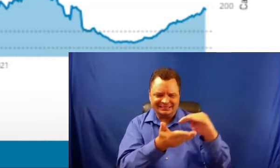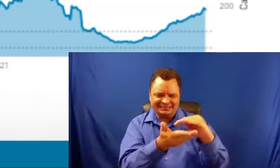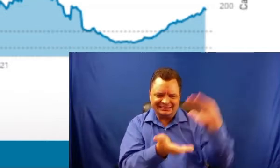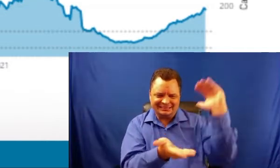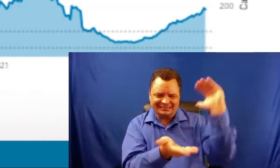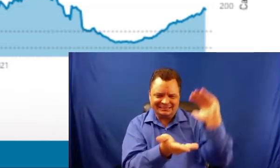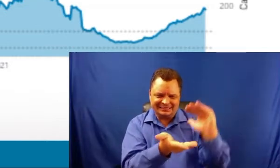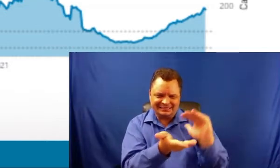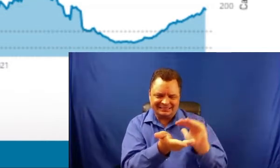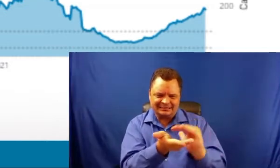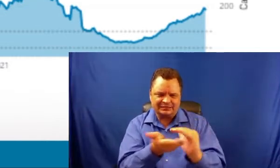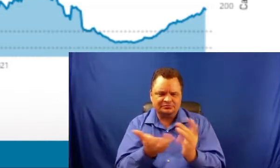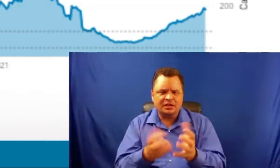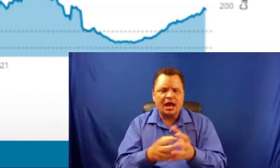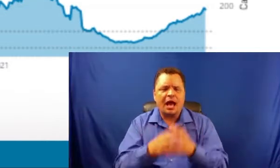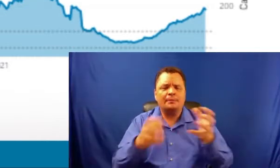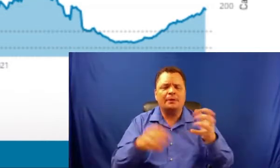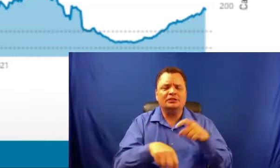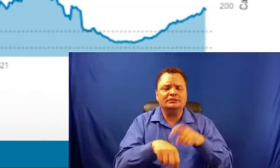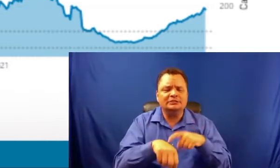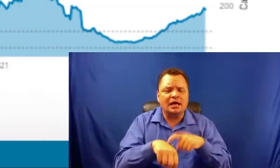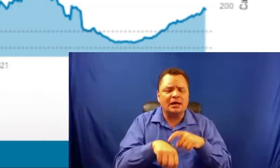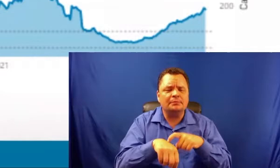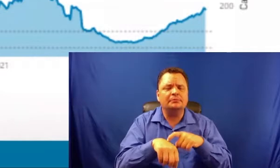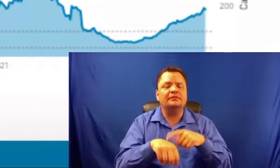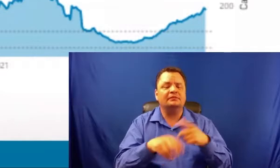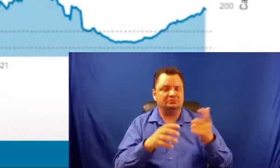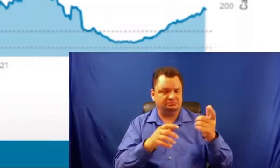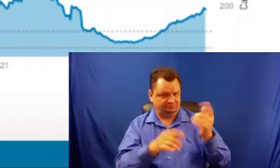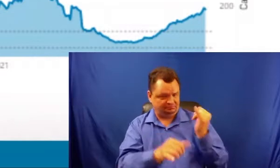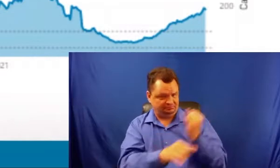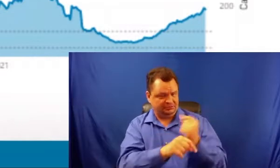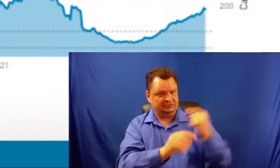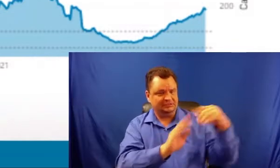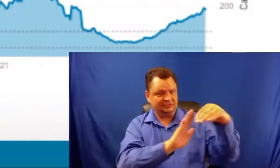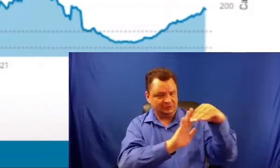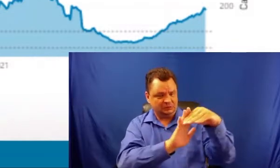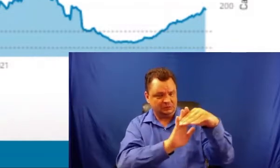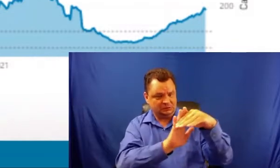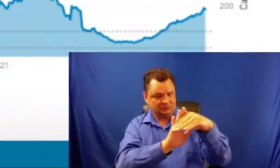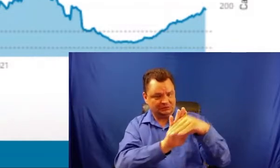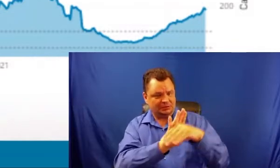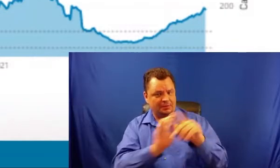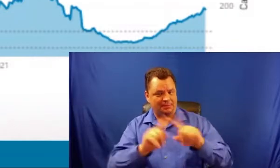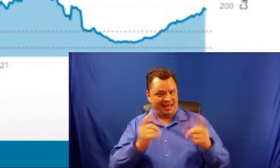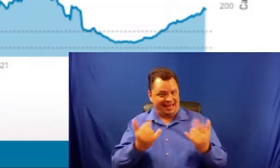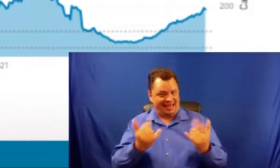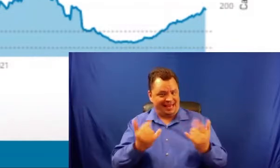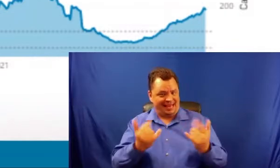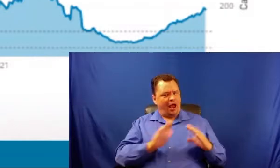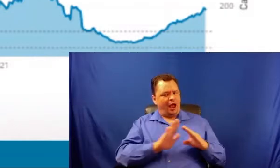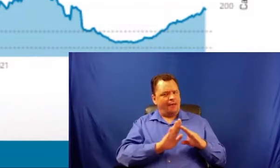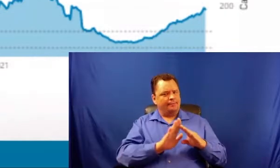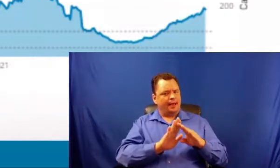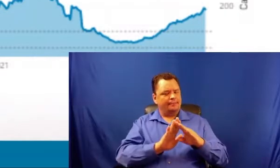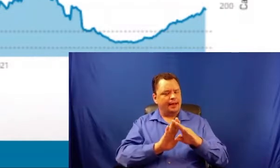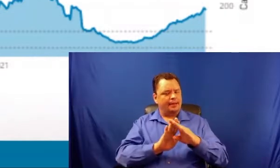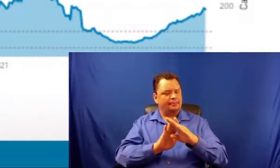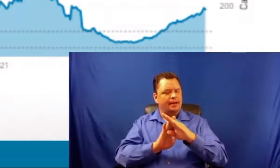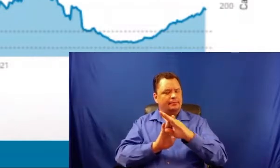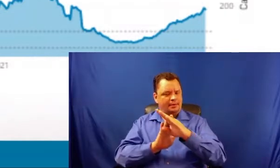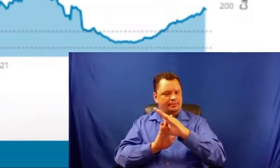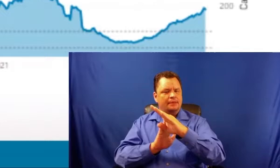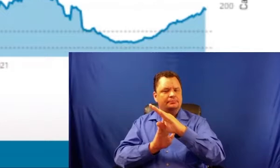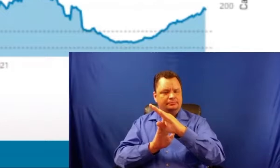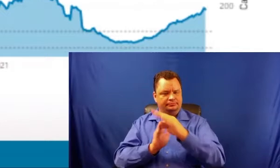then the decline that I was just talking about going into our present climb at this point in time. So that's a picture looking at